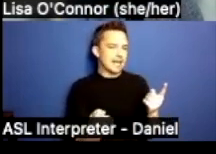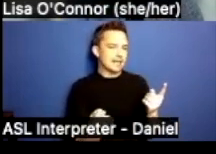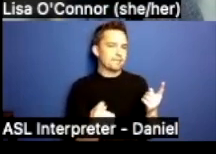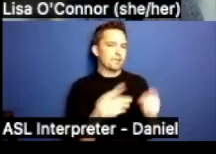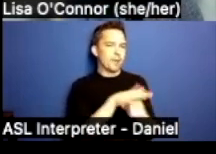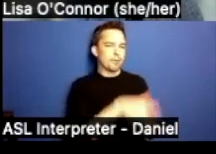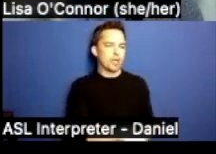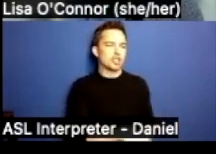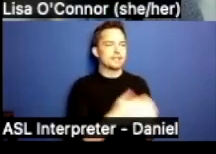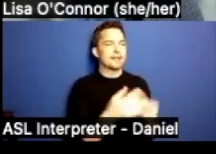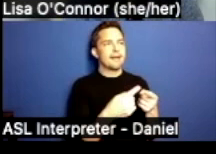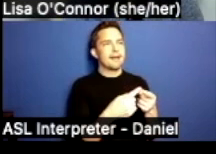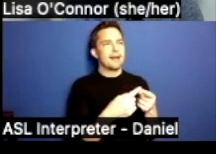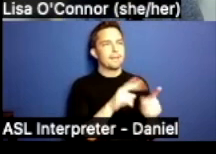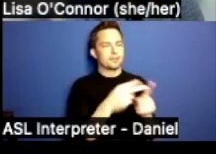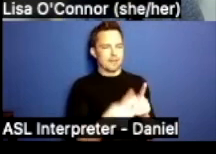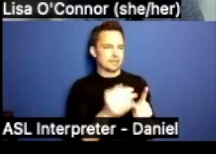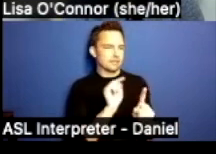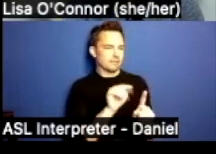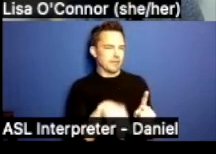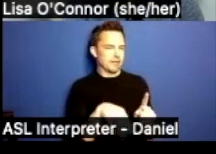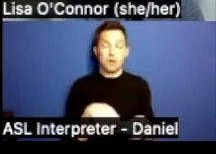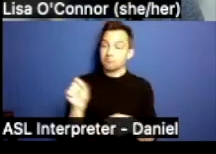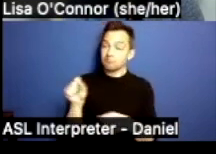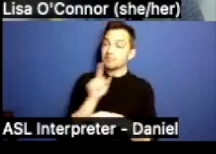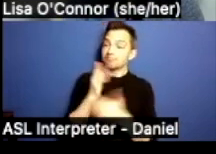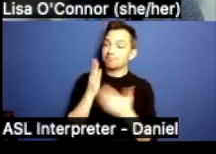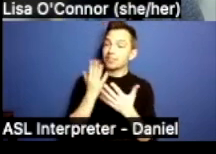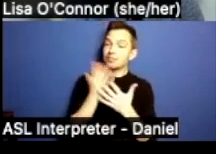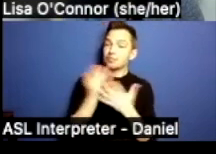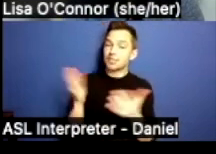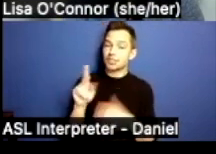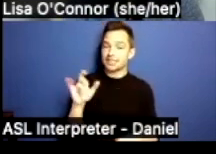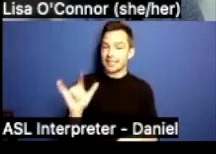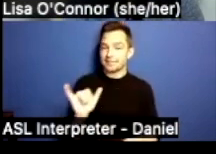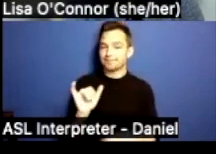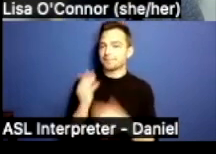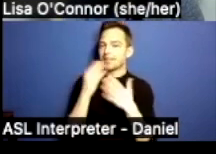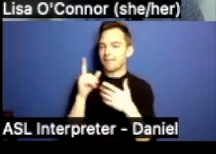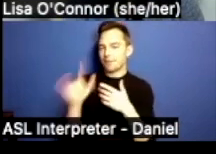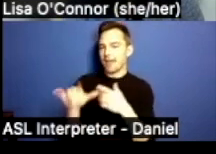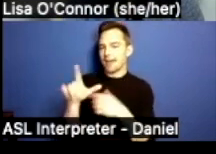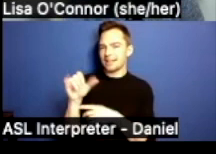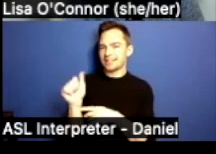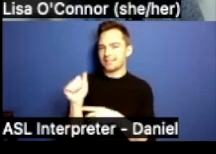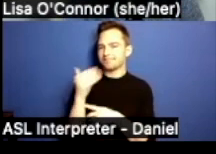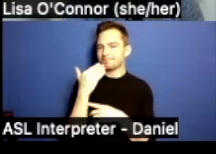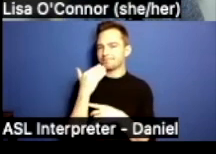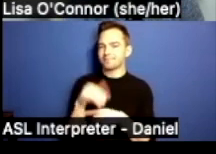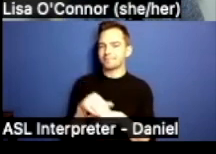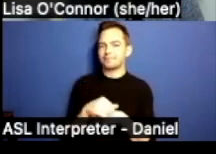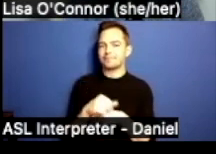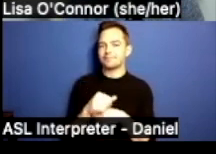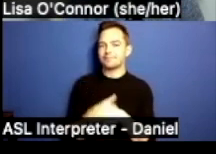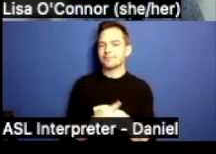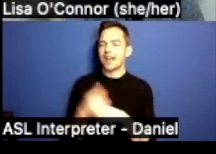anti-oppression lens? Yeah, thanks so much. And thank you for that, Lisa Goodman. I always love hearing about